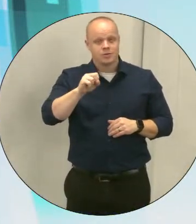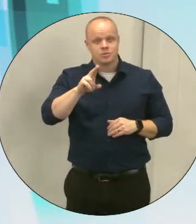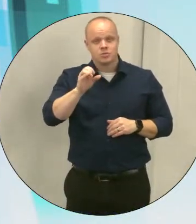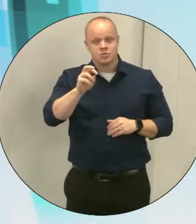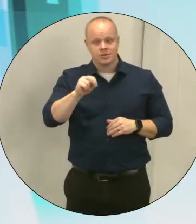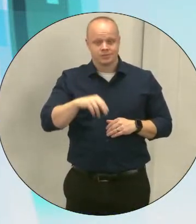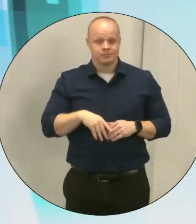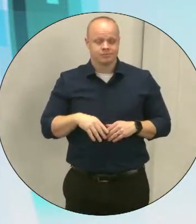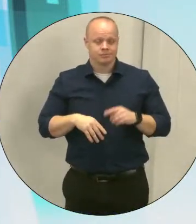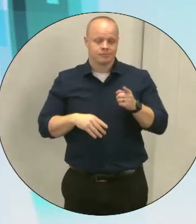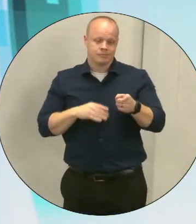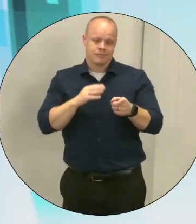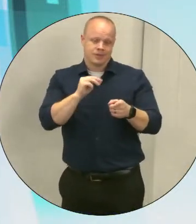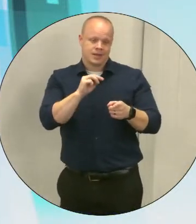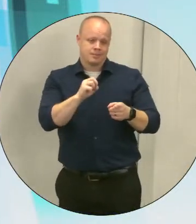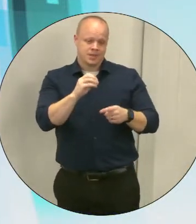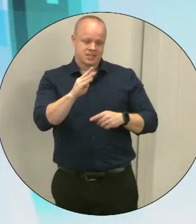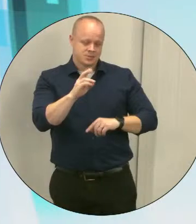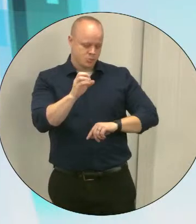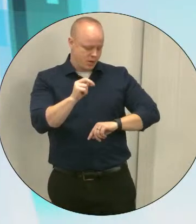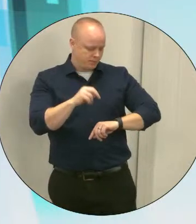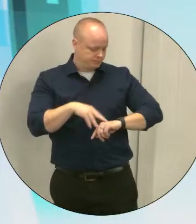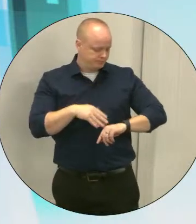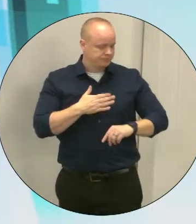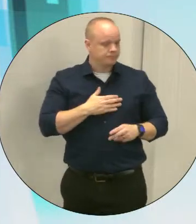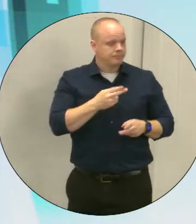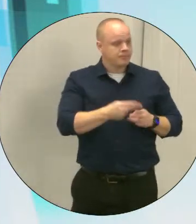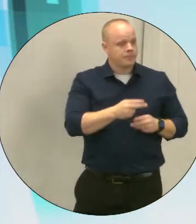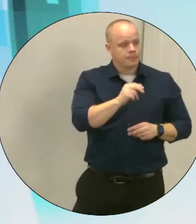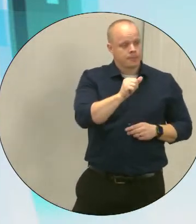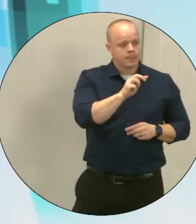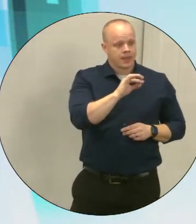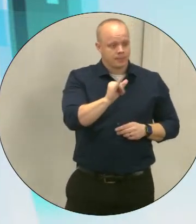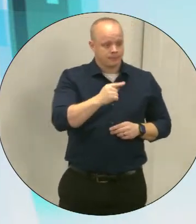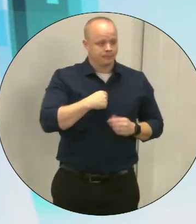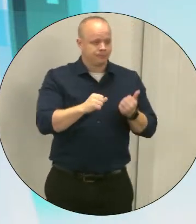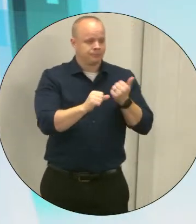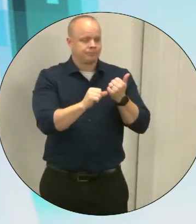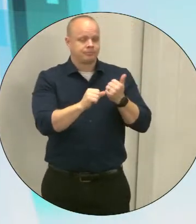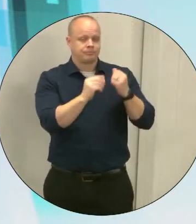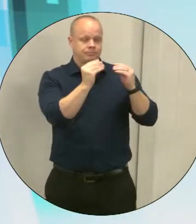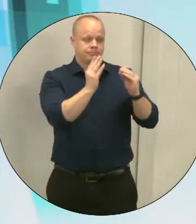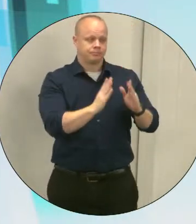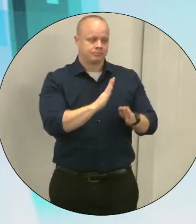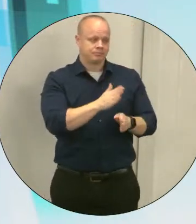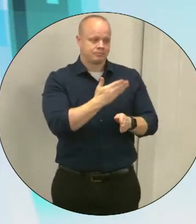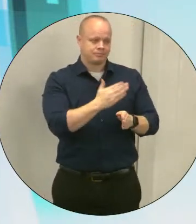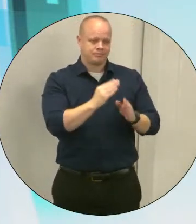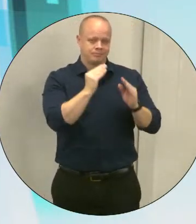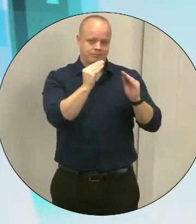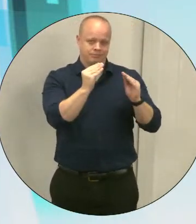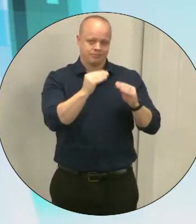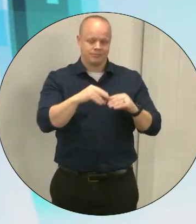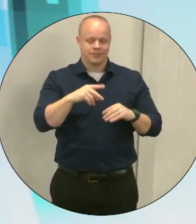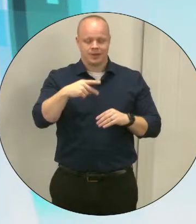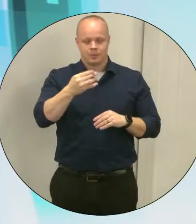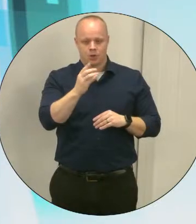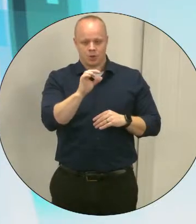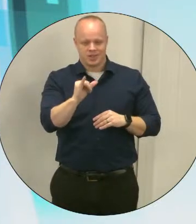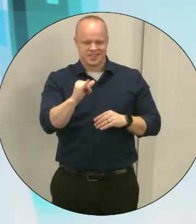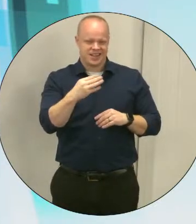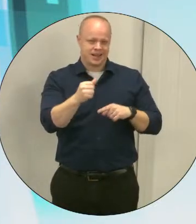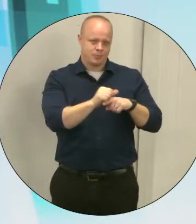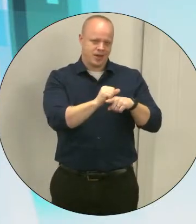Ms. Brown, please proceed. Thank you. My name is Amy Brown, and I am the Assistant Professor of Music Education, Pedagogy, and Practice